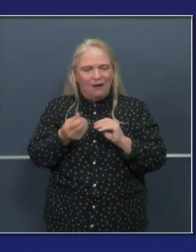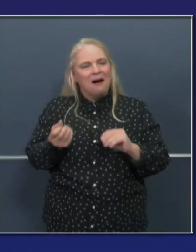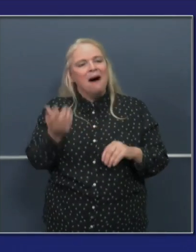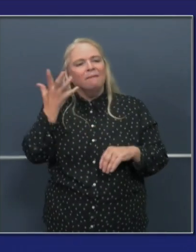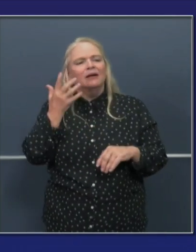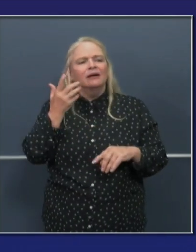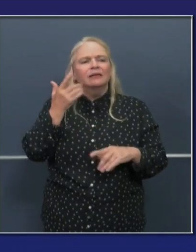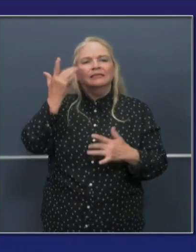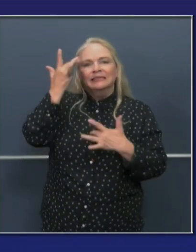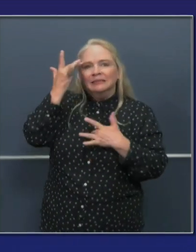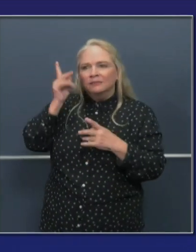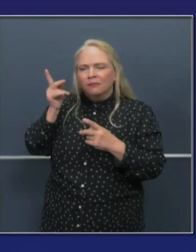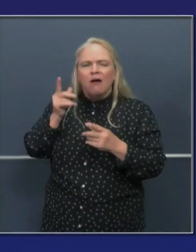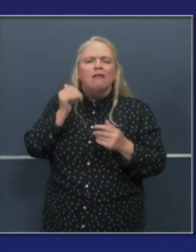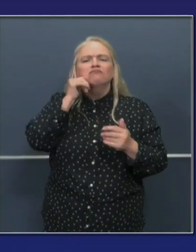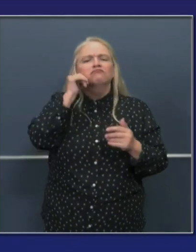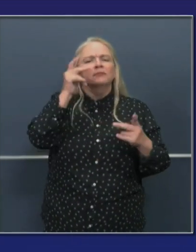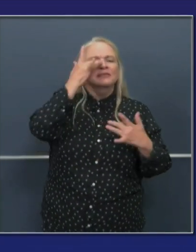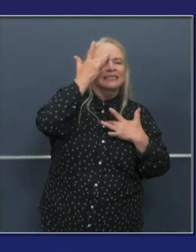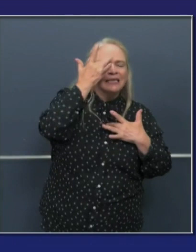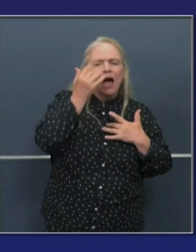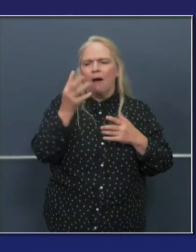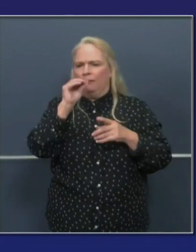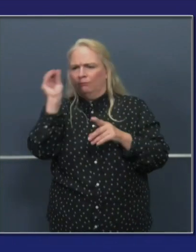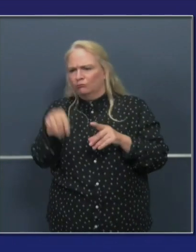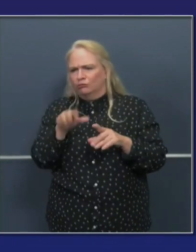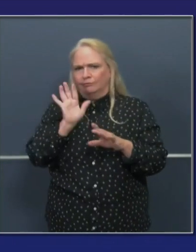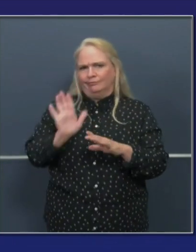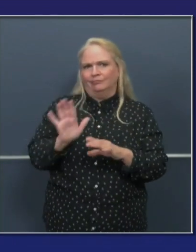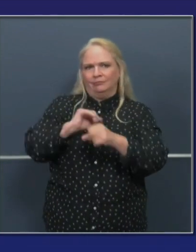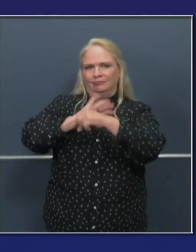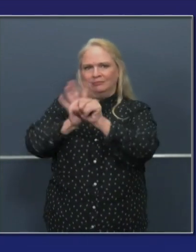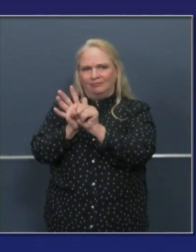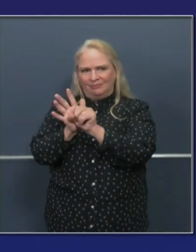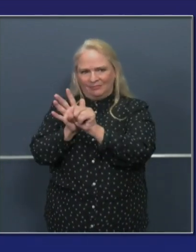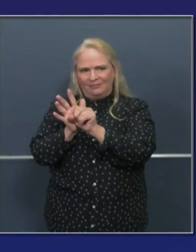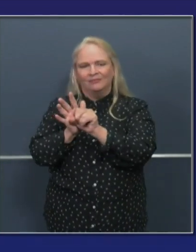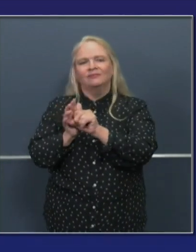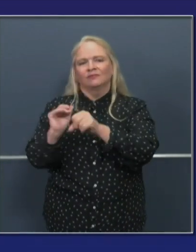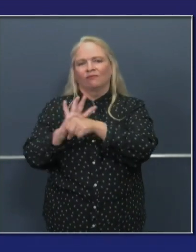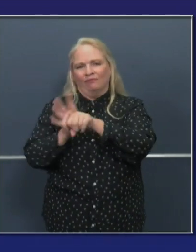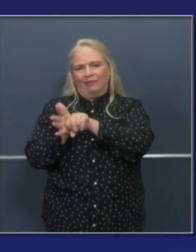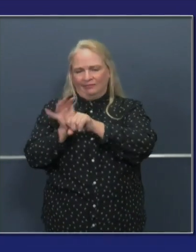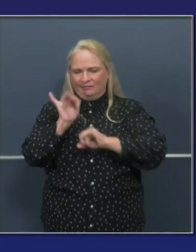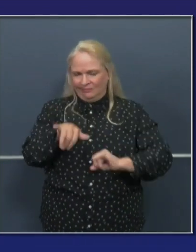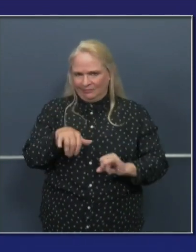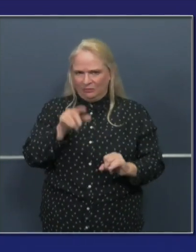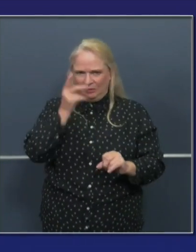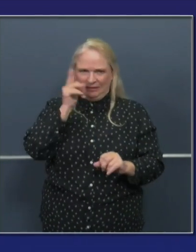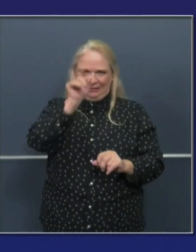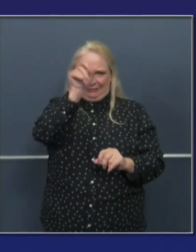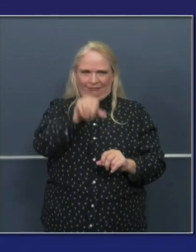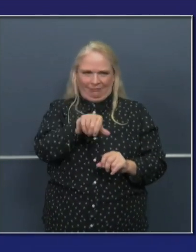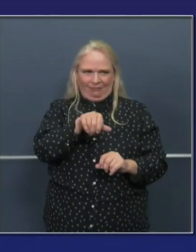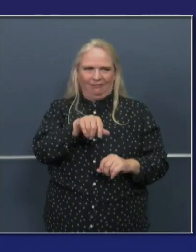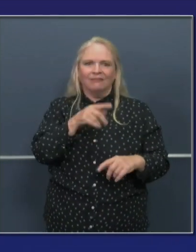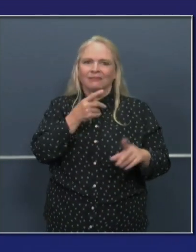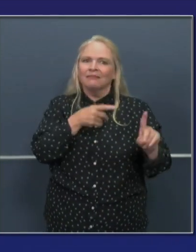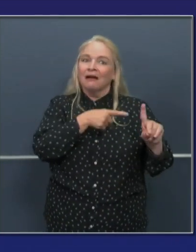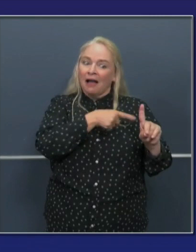total healthcare licensed bed capacity and percentage of those that we have identified as